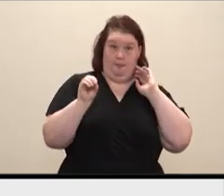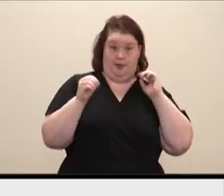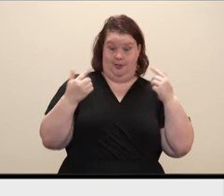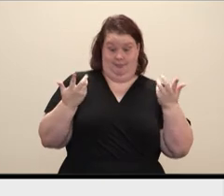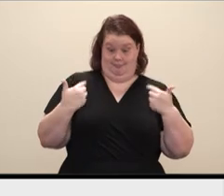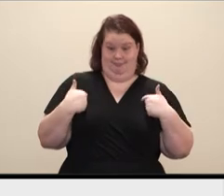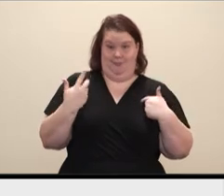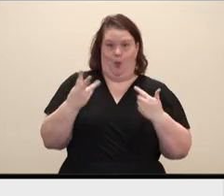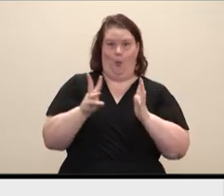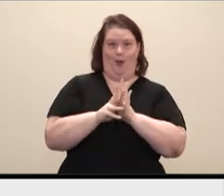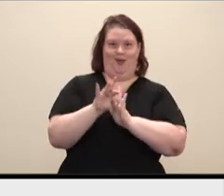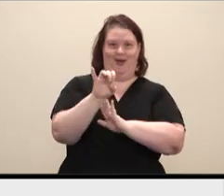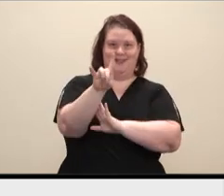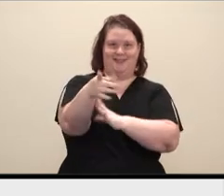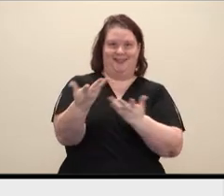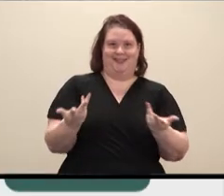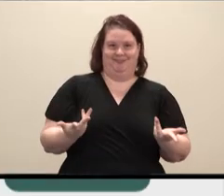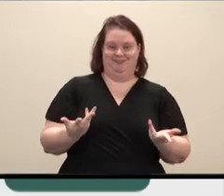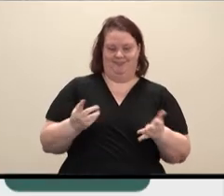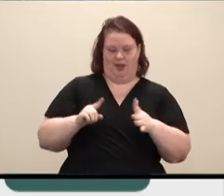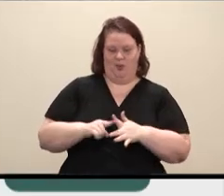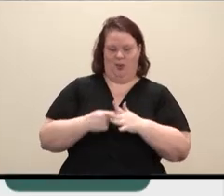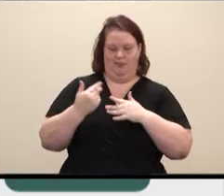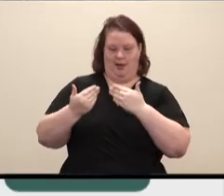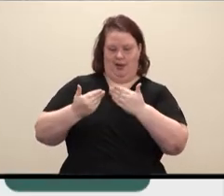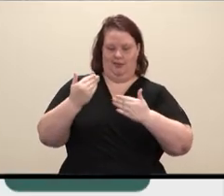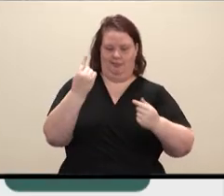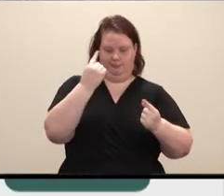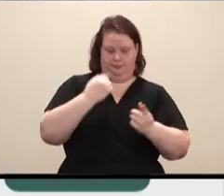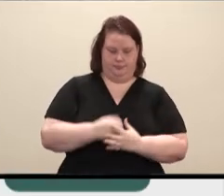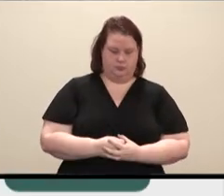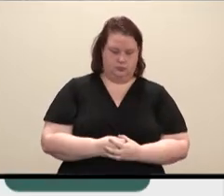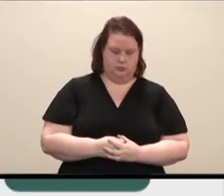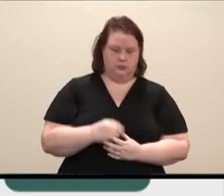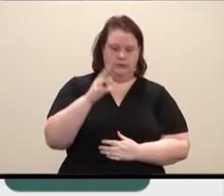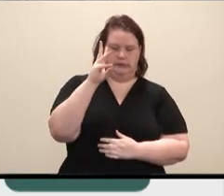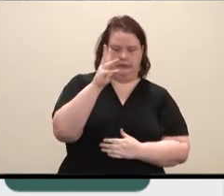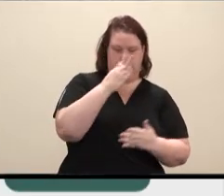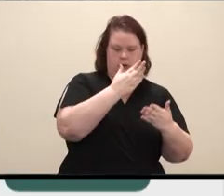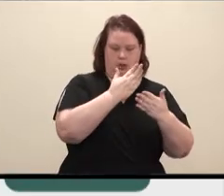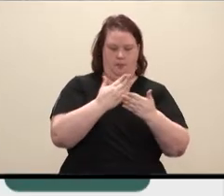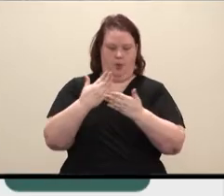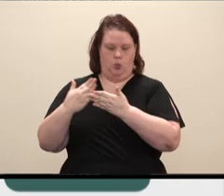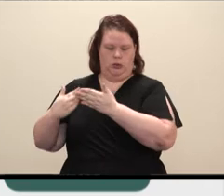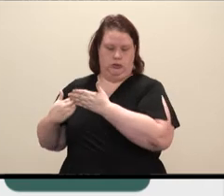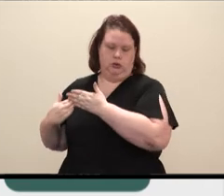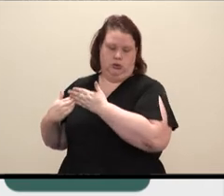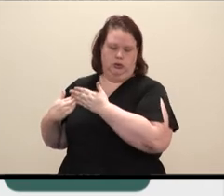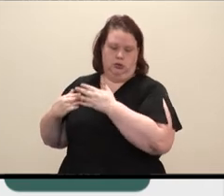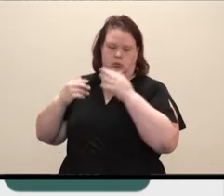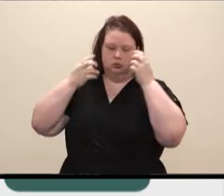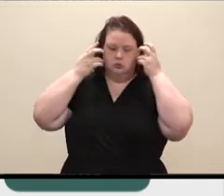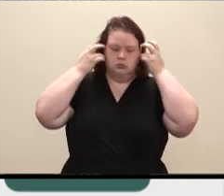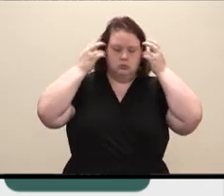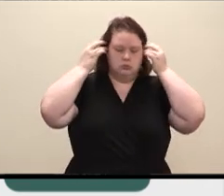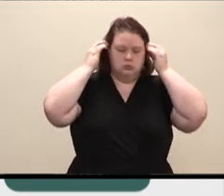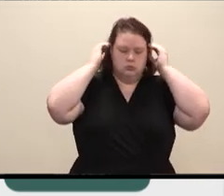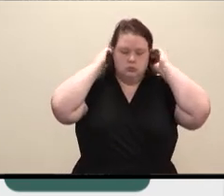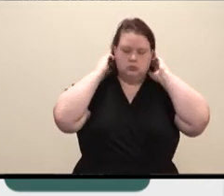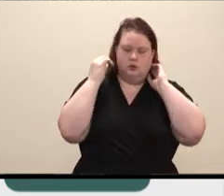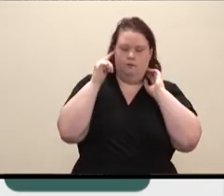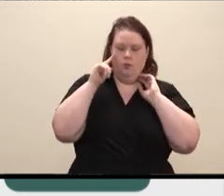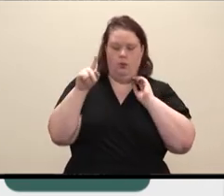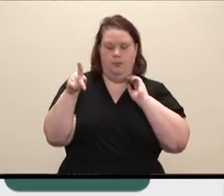ISD. And so that's kind of how we began the process. These are some of the six components of the